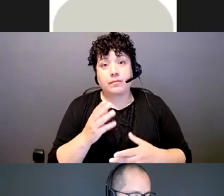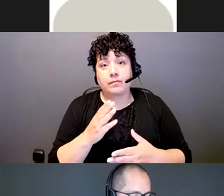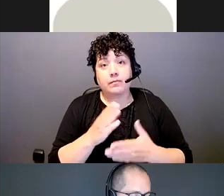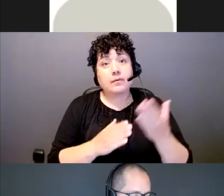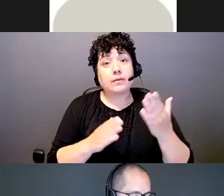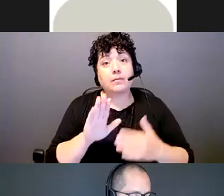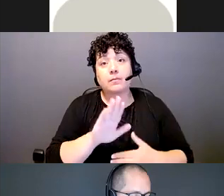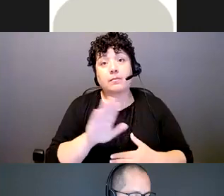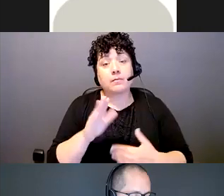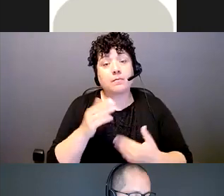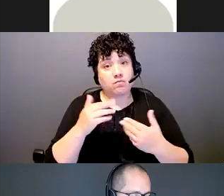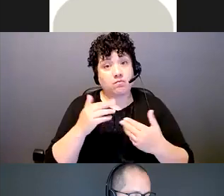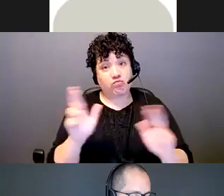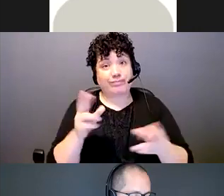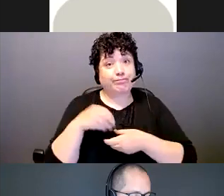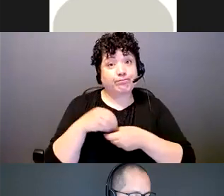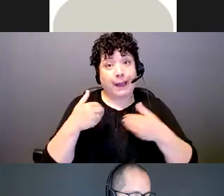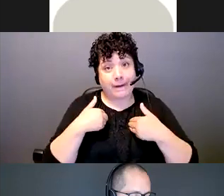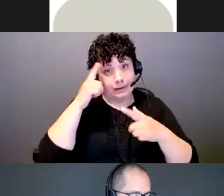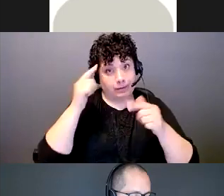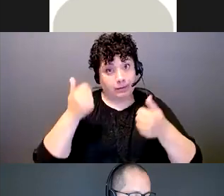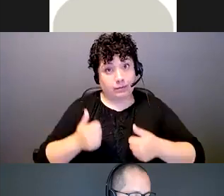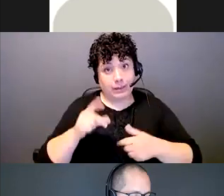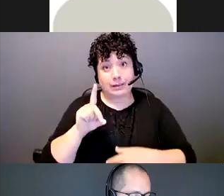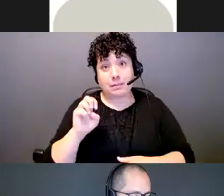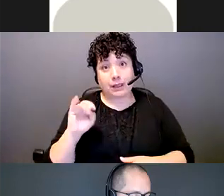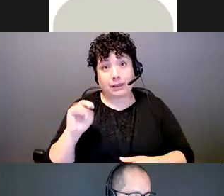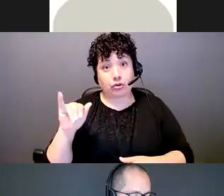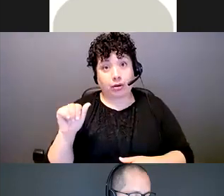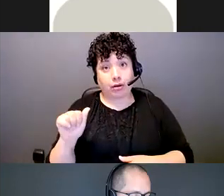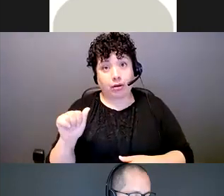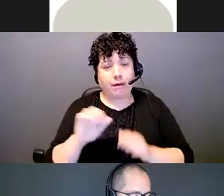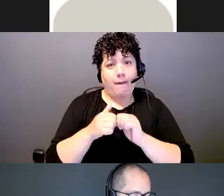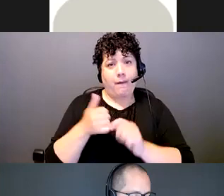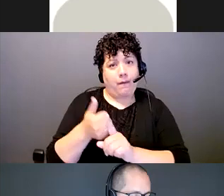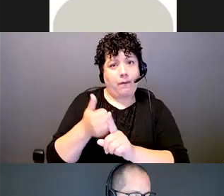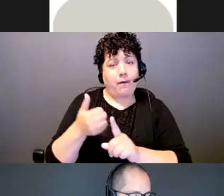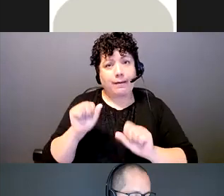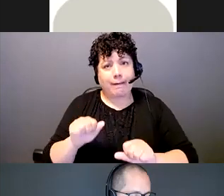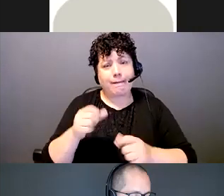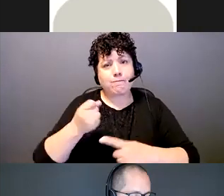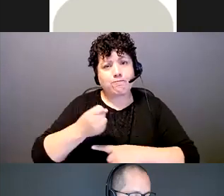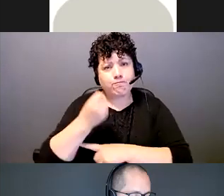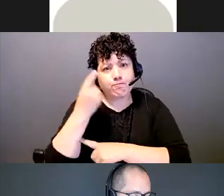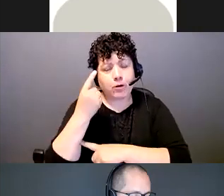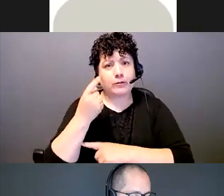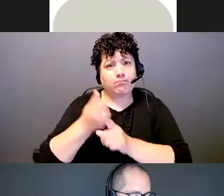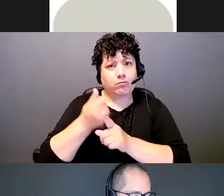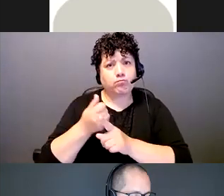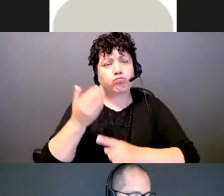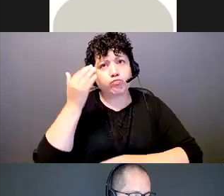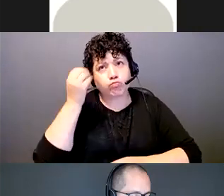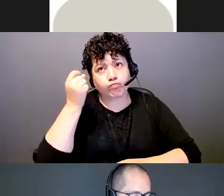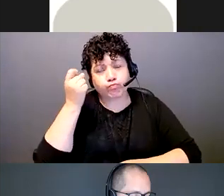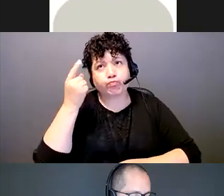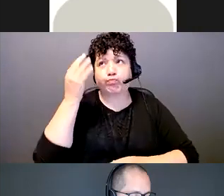dementia, how can you really make informed choices? How do you understand and appreciate that your substance use is really interfering